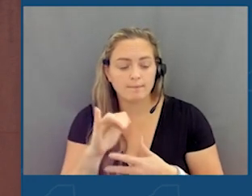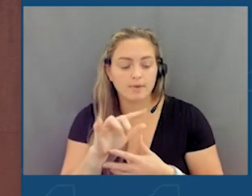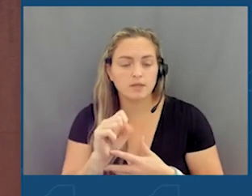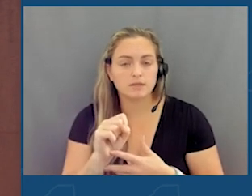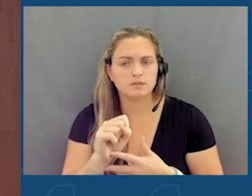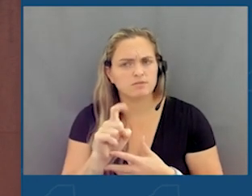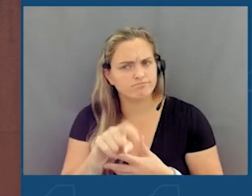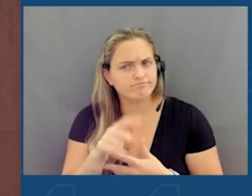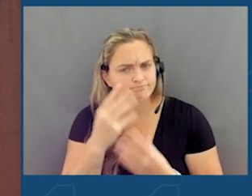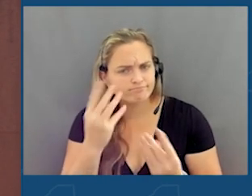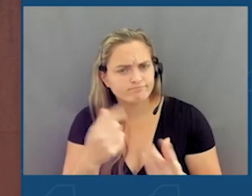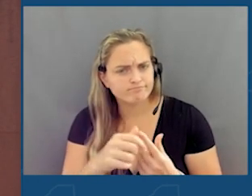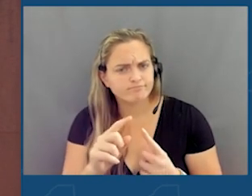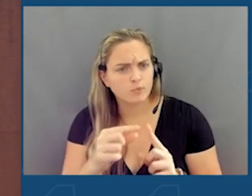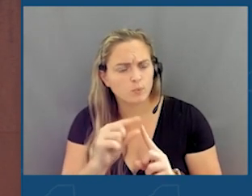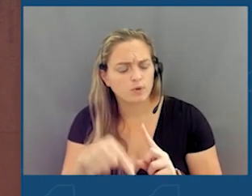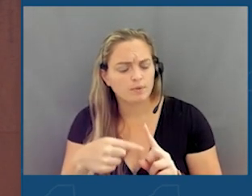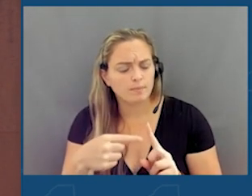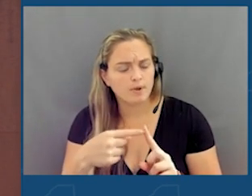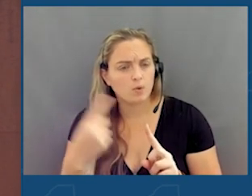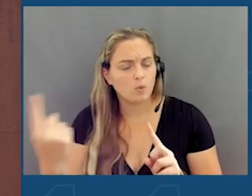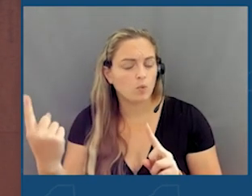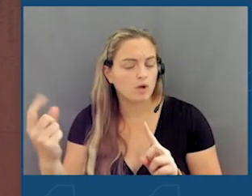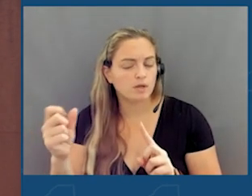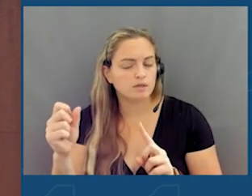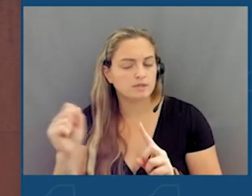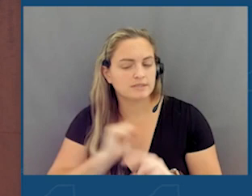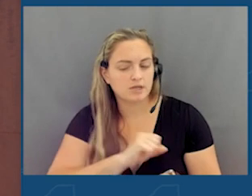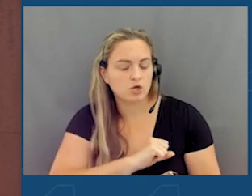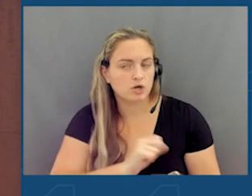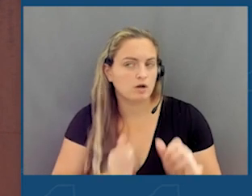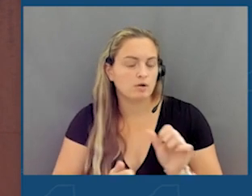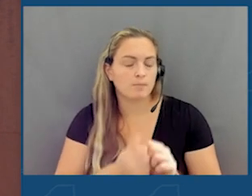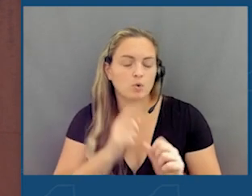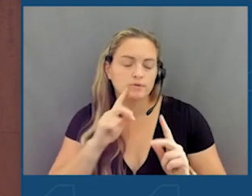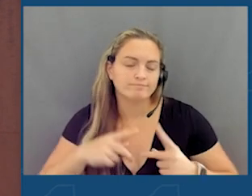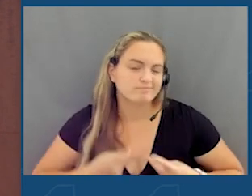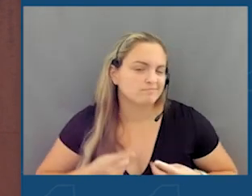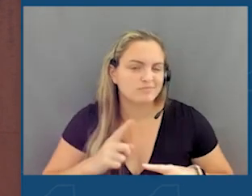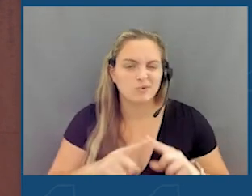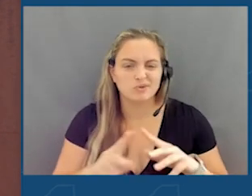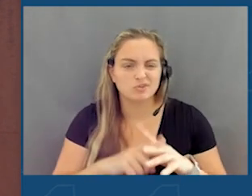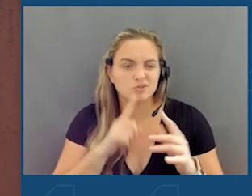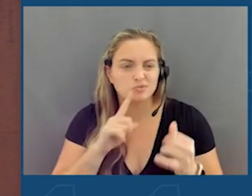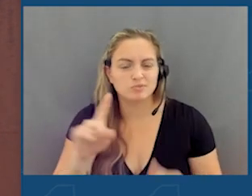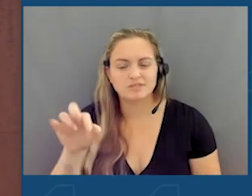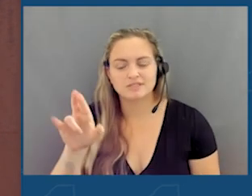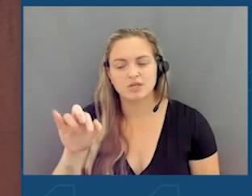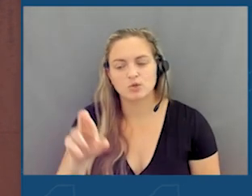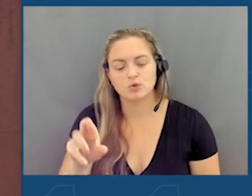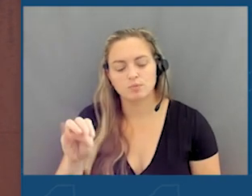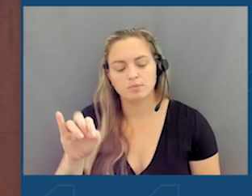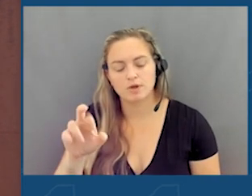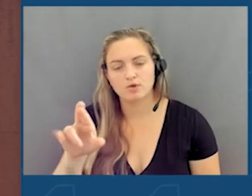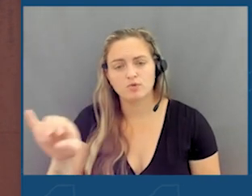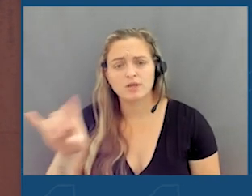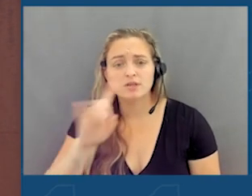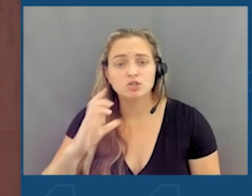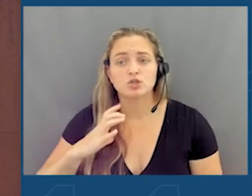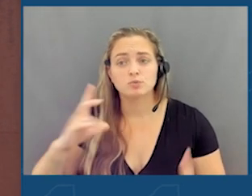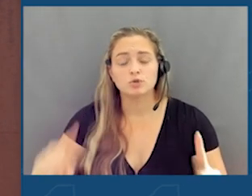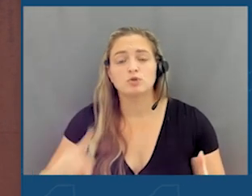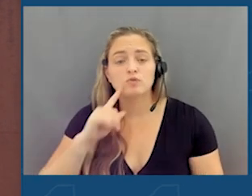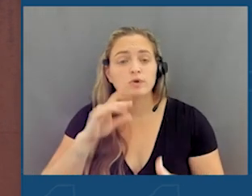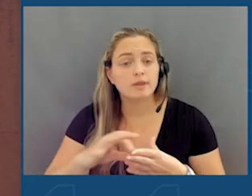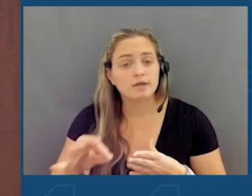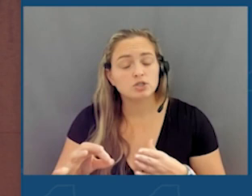must say a word about the one senator who I'm most upset couldn't be here today. That's Senator Zellner Myrie, who is the chair of our Elections Committee, who has